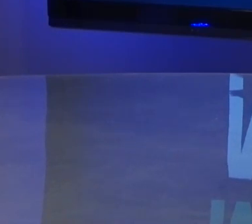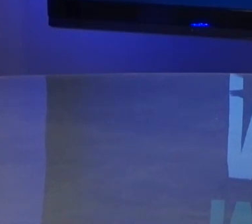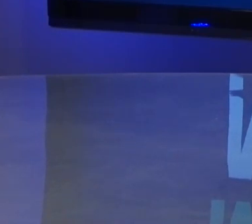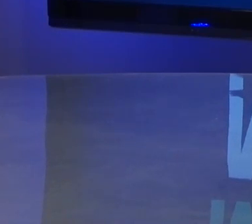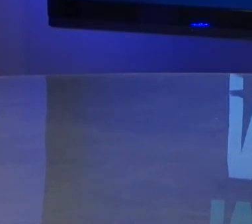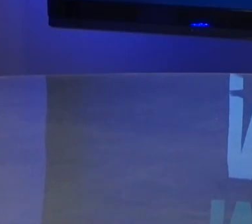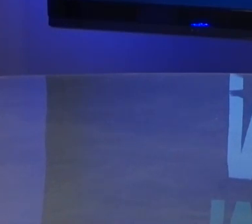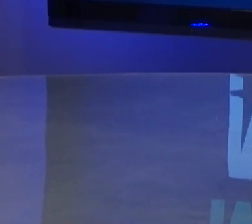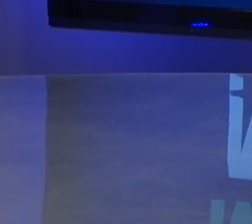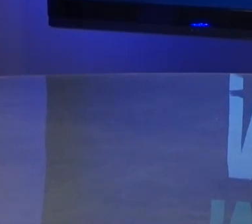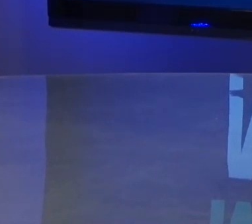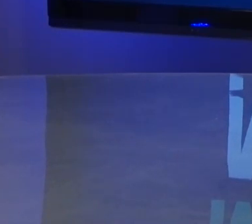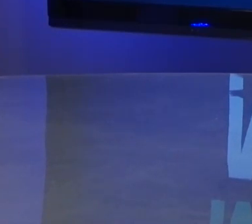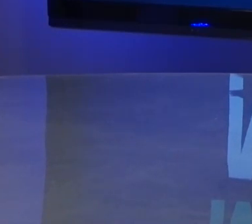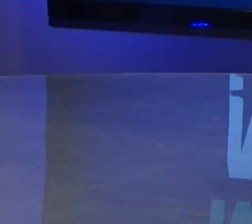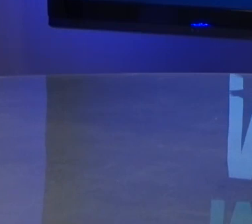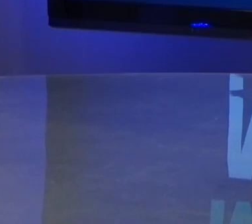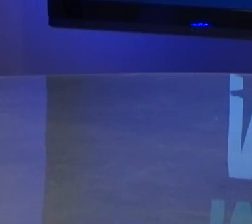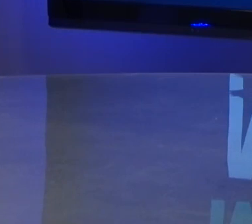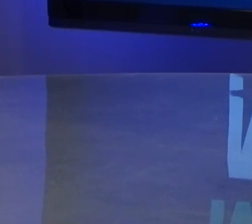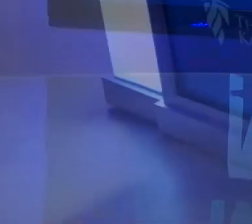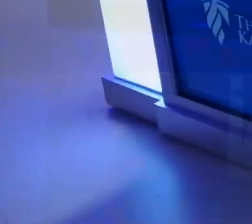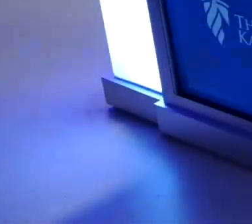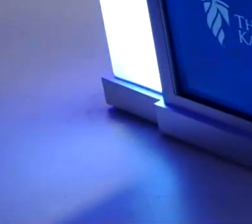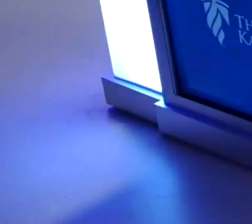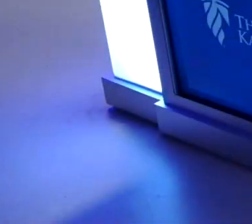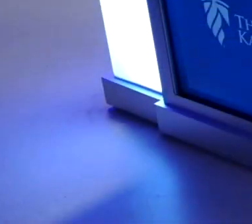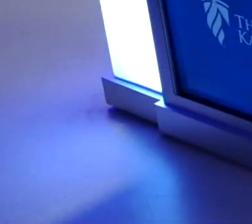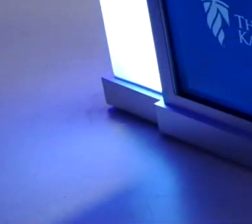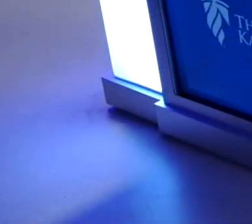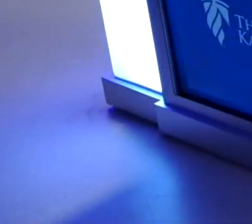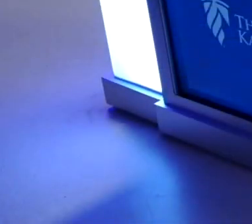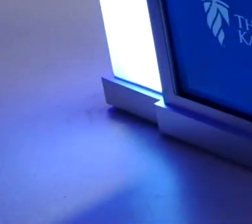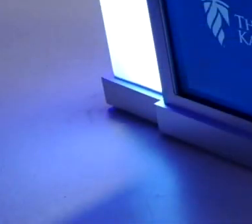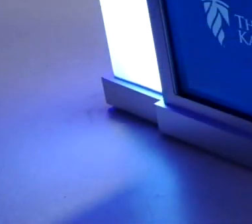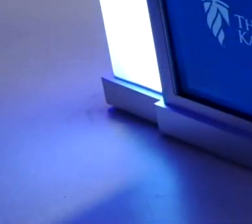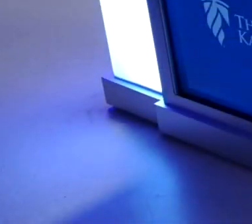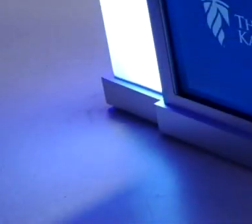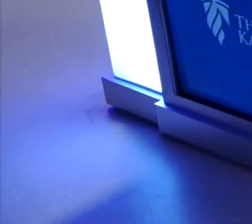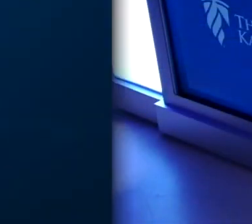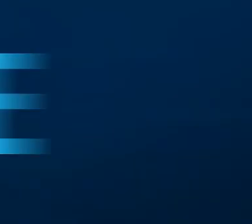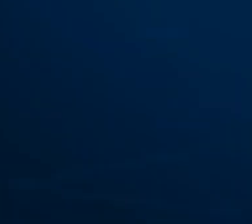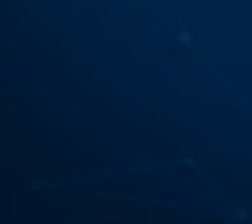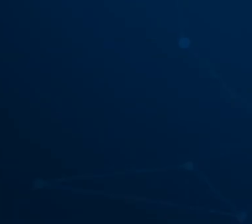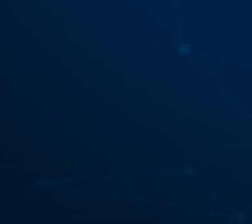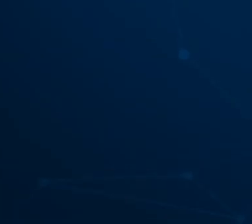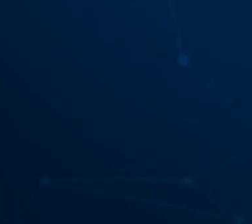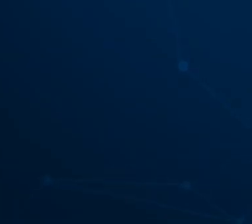live shows 5 days a week starting September 6th. So please go out, make it a great day.